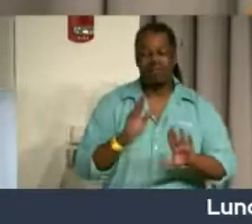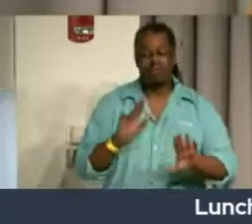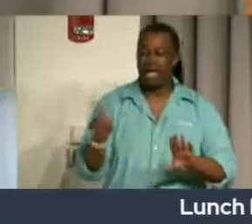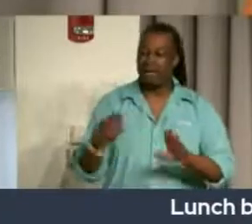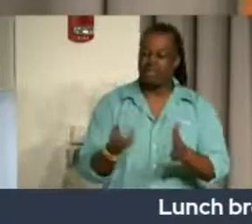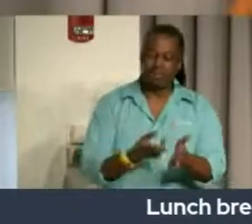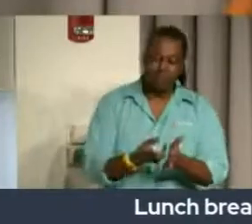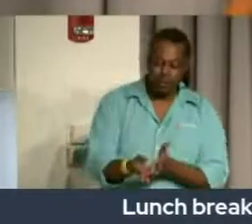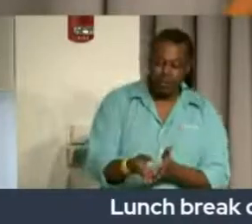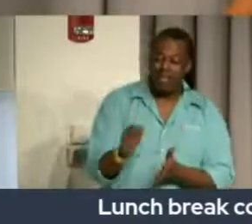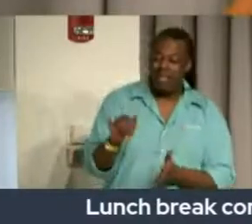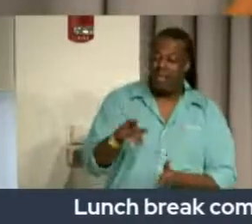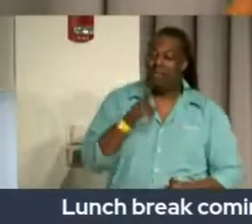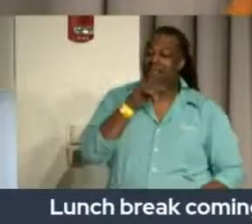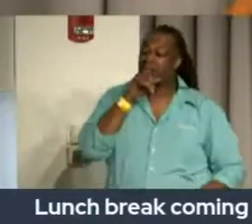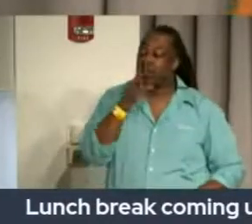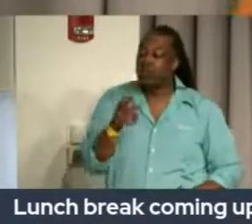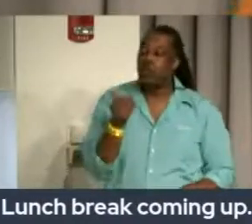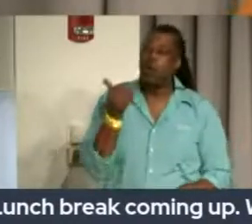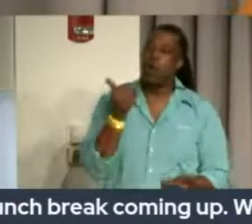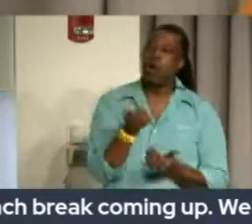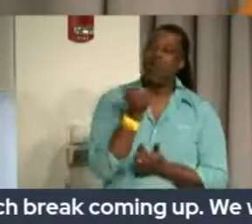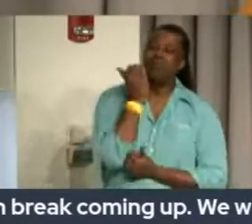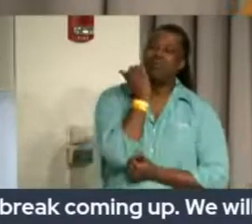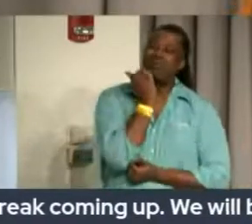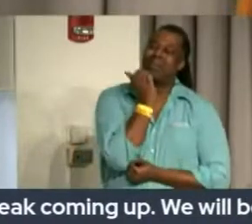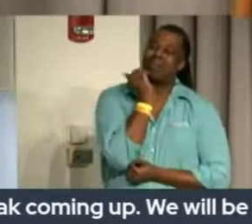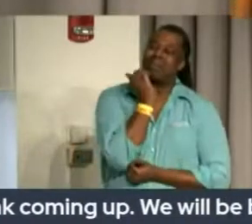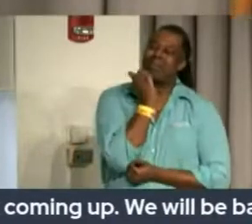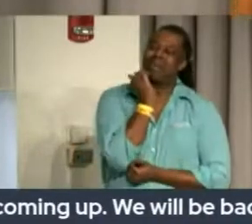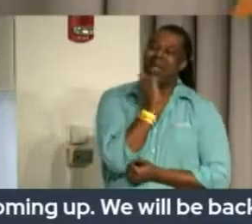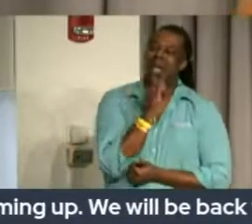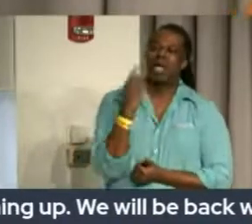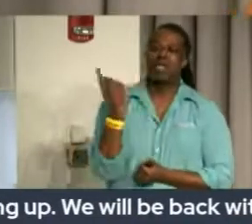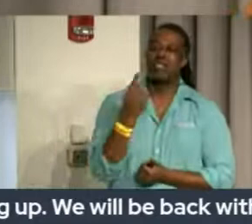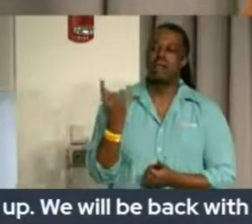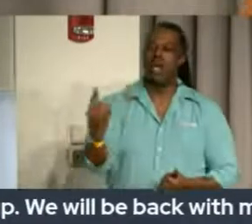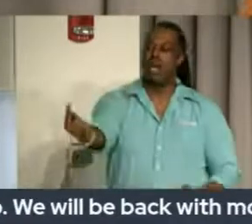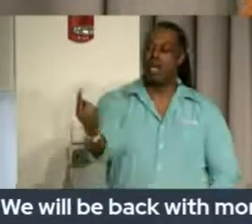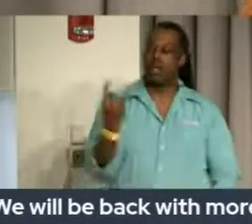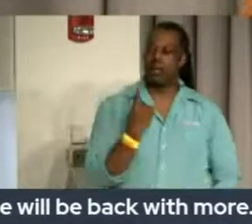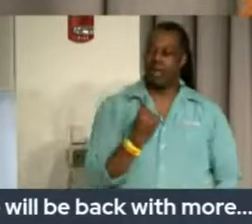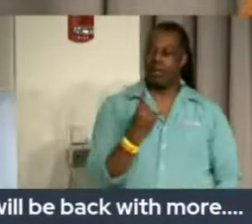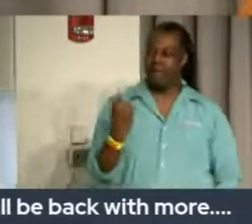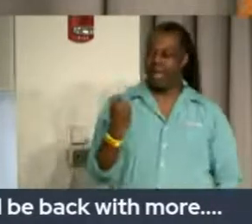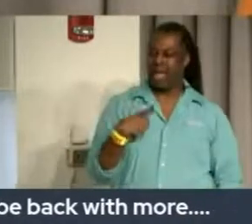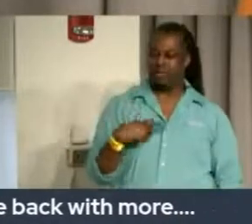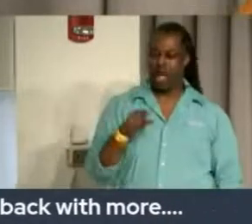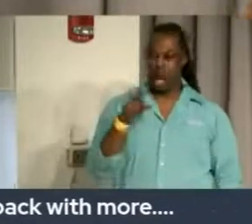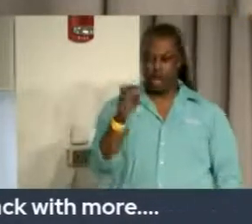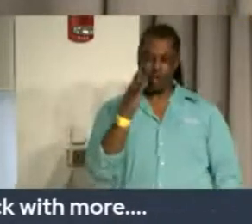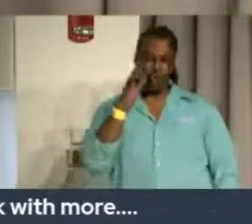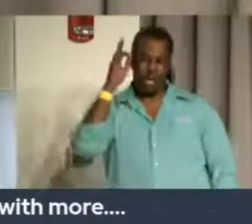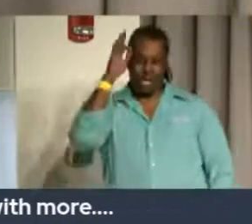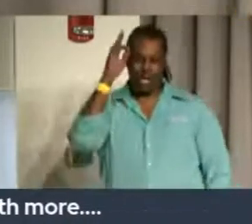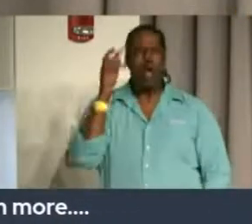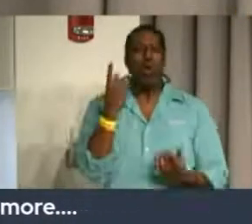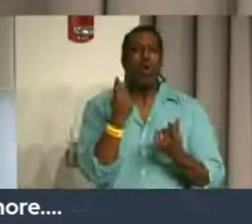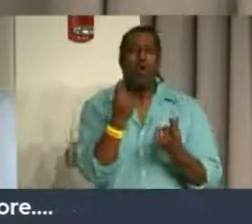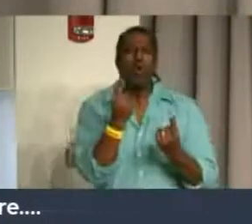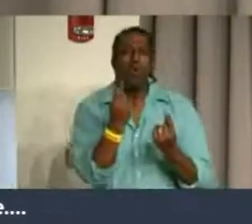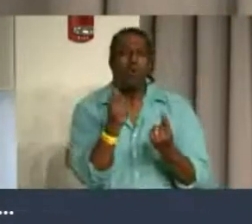That's the truth. Practically every day, somebody's coming up to me and saying, "Are you an Indian person? What are